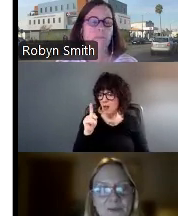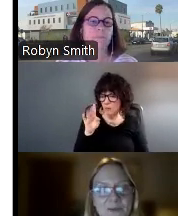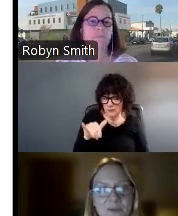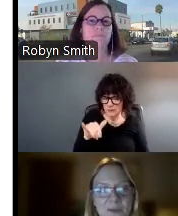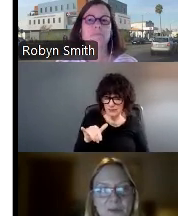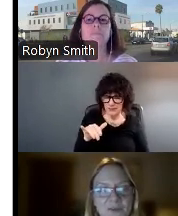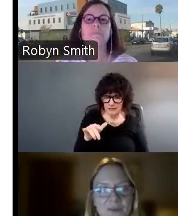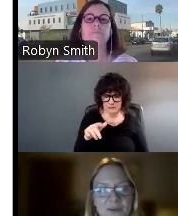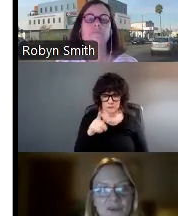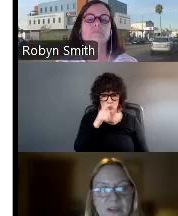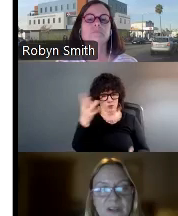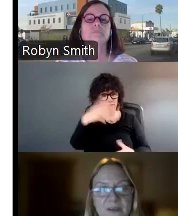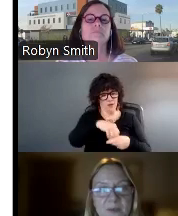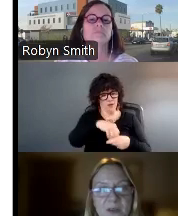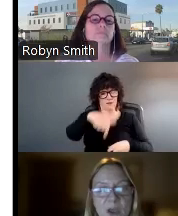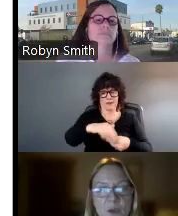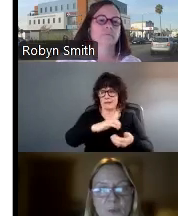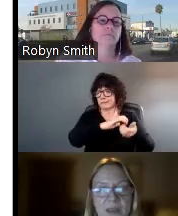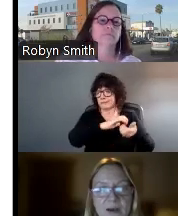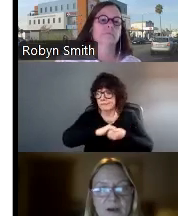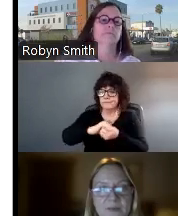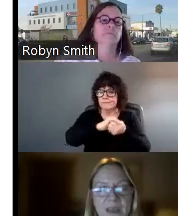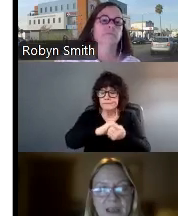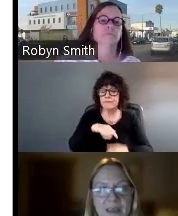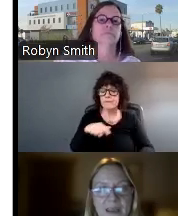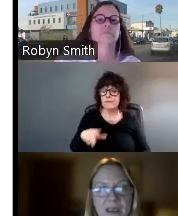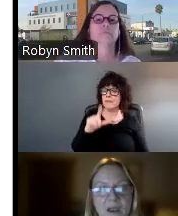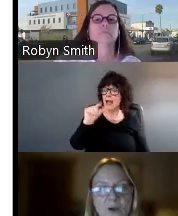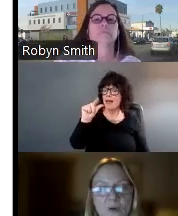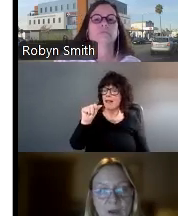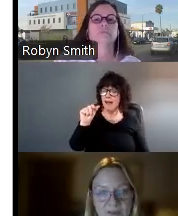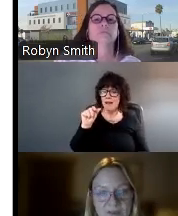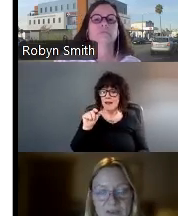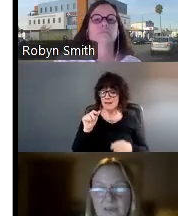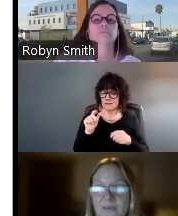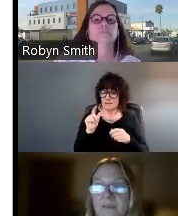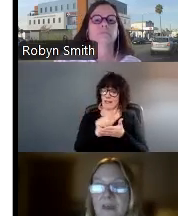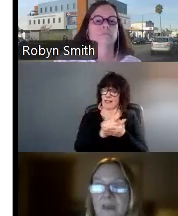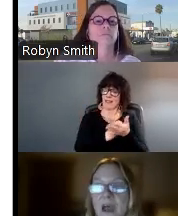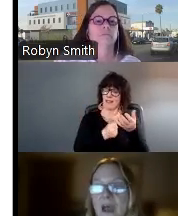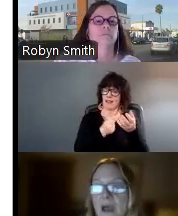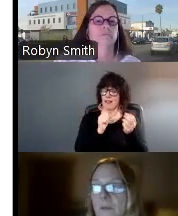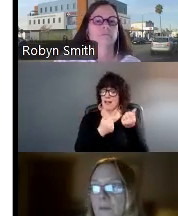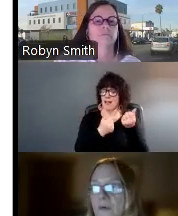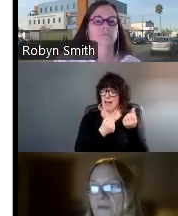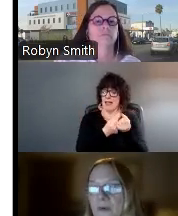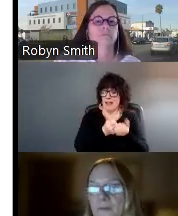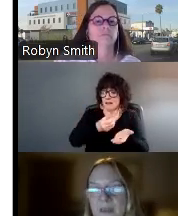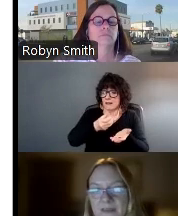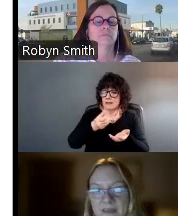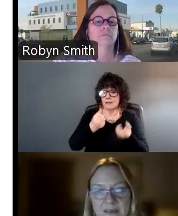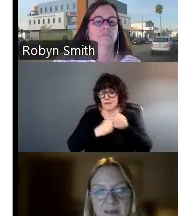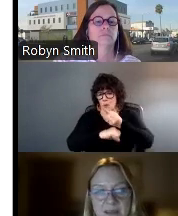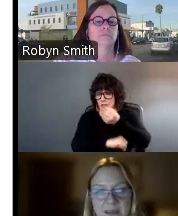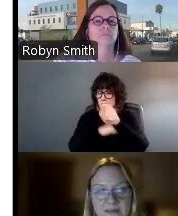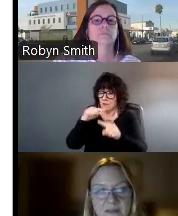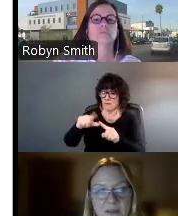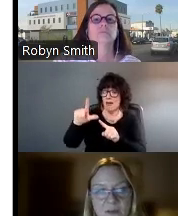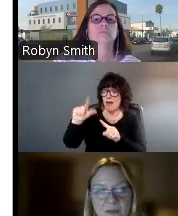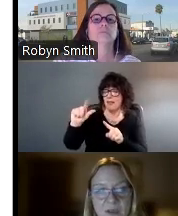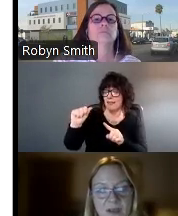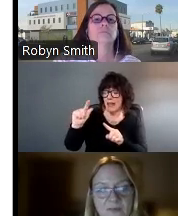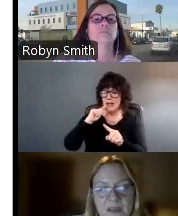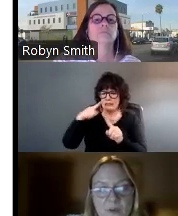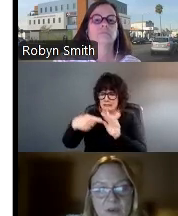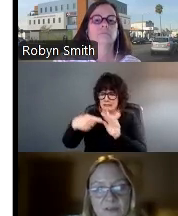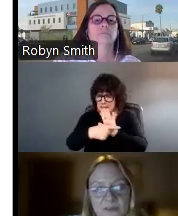Thank you so much for joining us. I'm going to open it up to any questions from the attendees. So